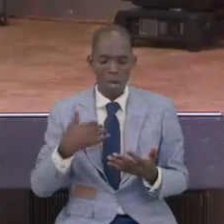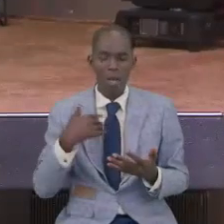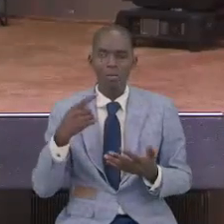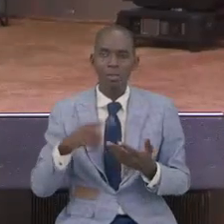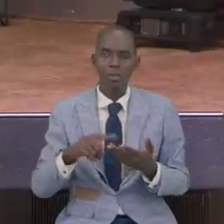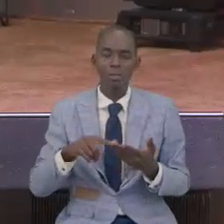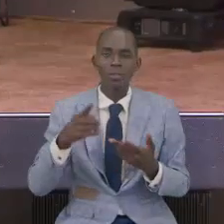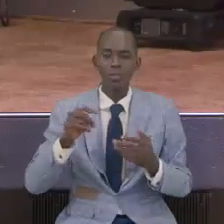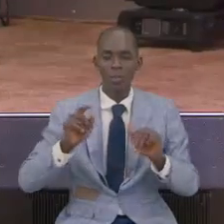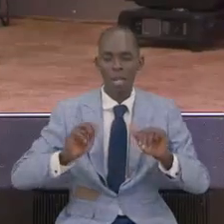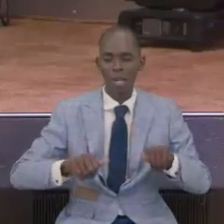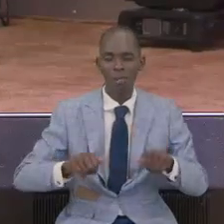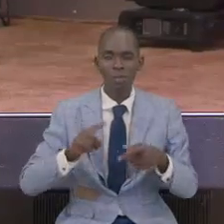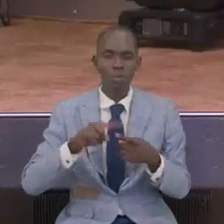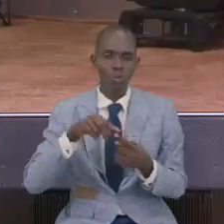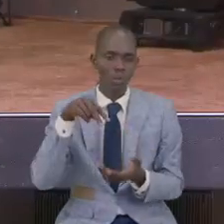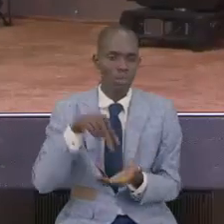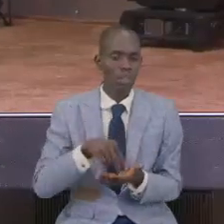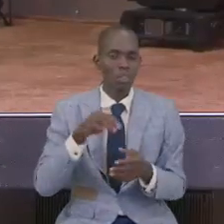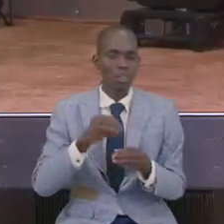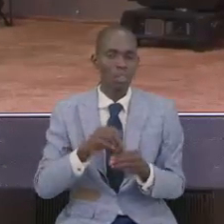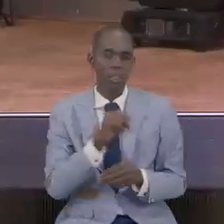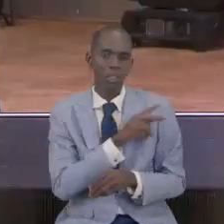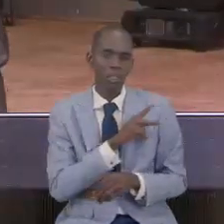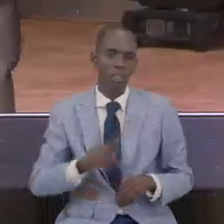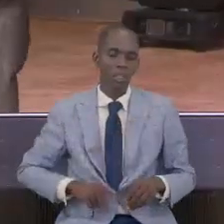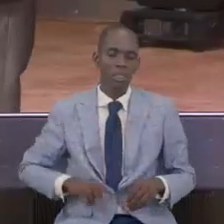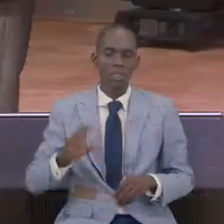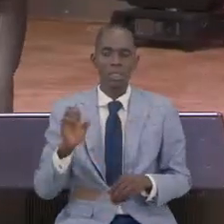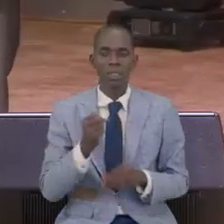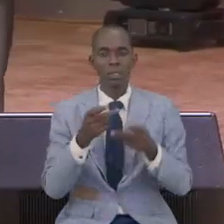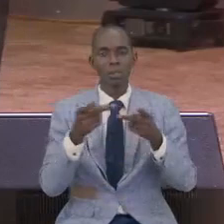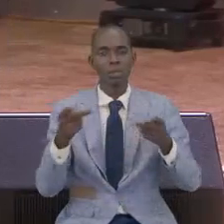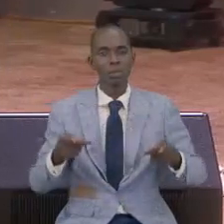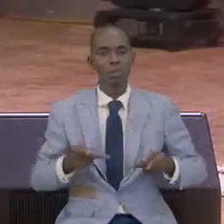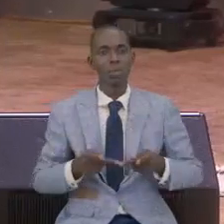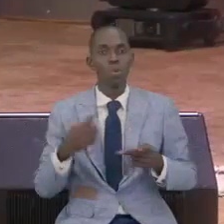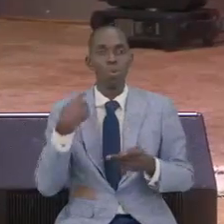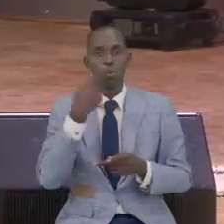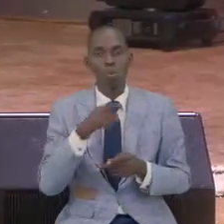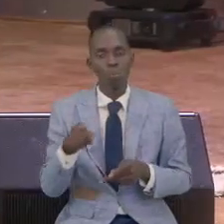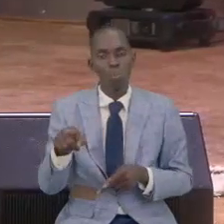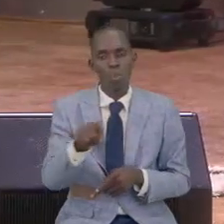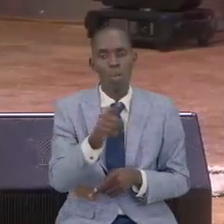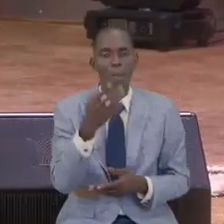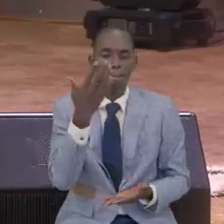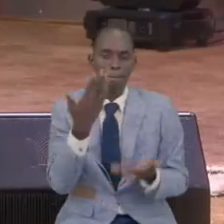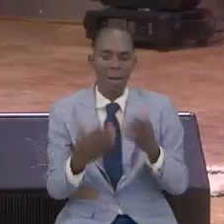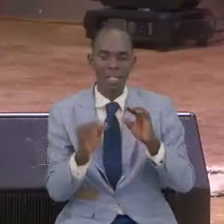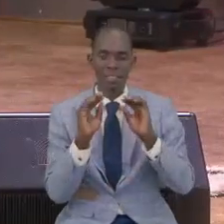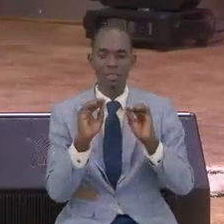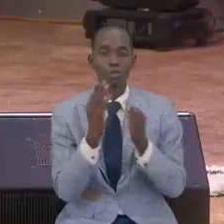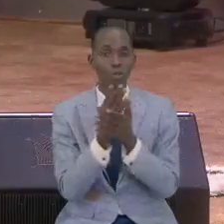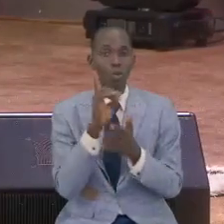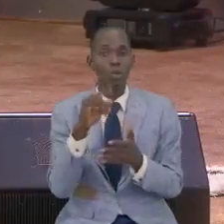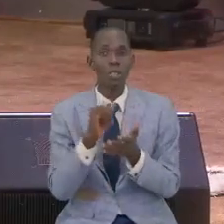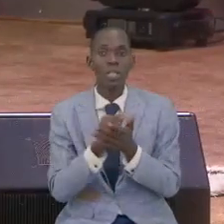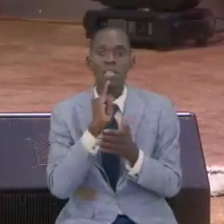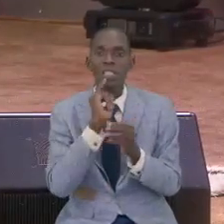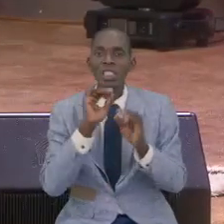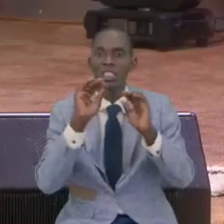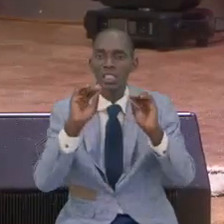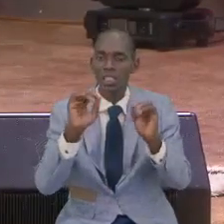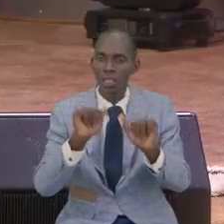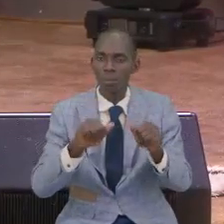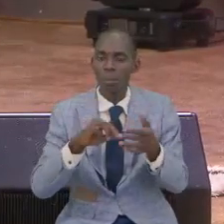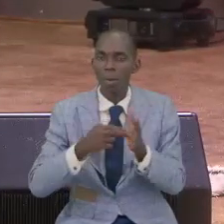ability to stand in the king's palace, whom they might teach somebody teachable, somebody who can hear the word